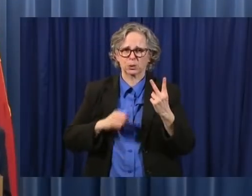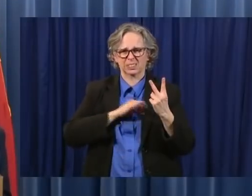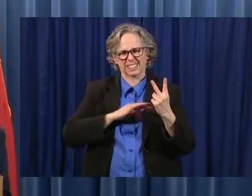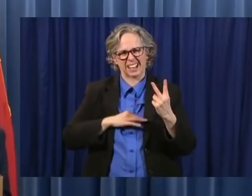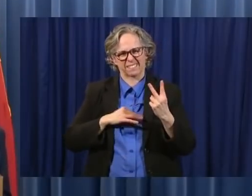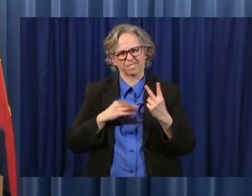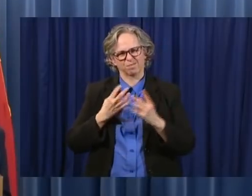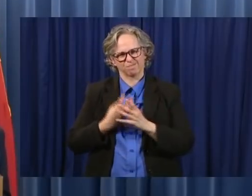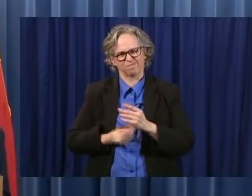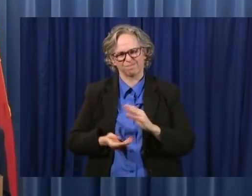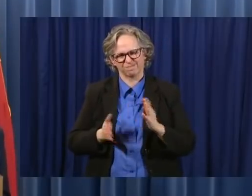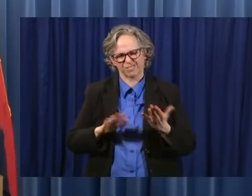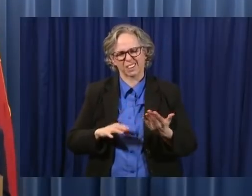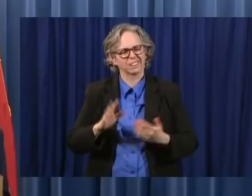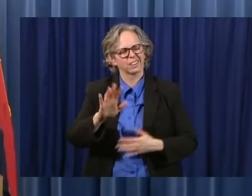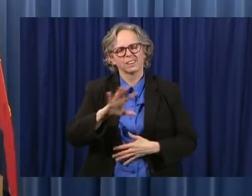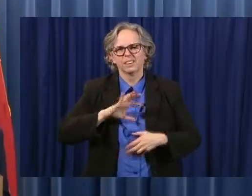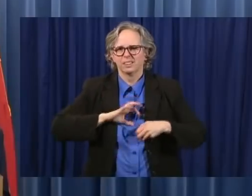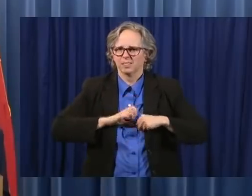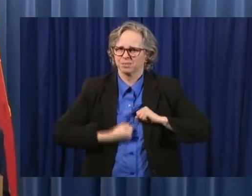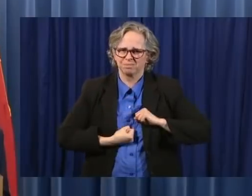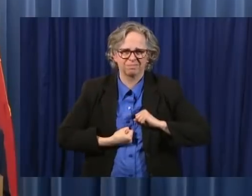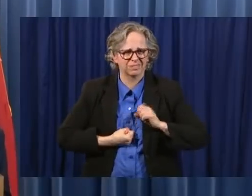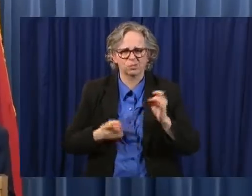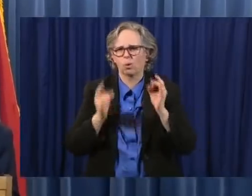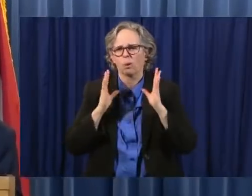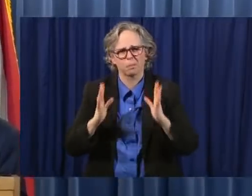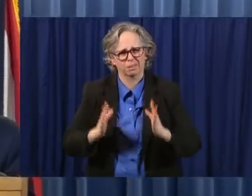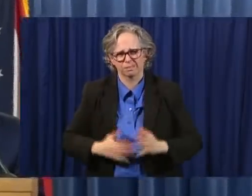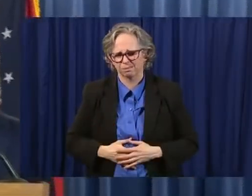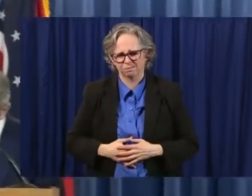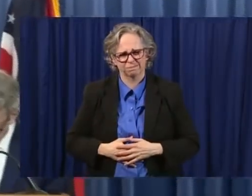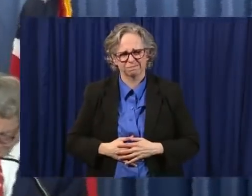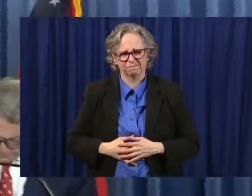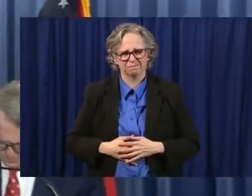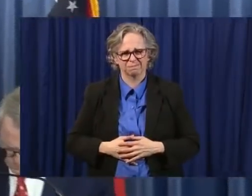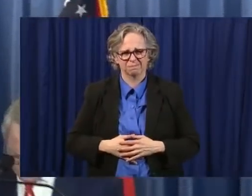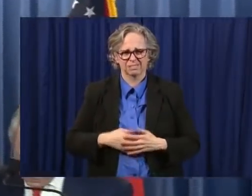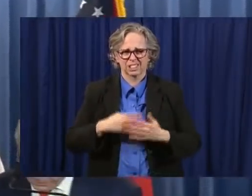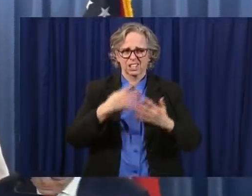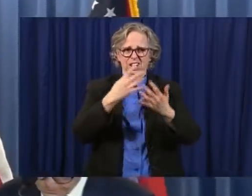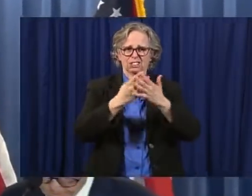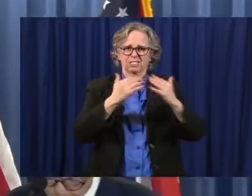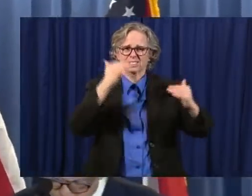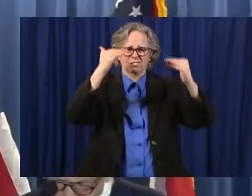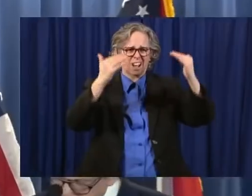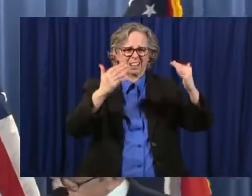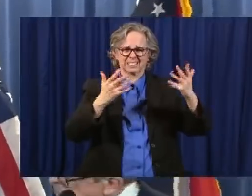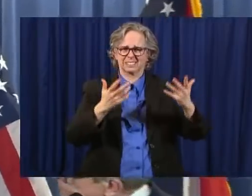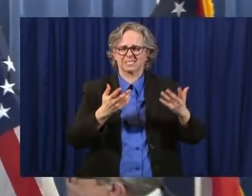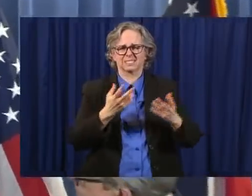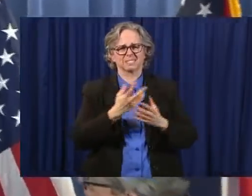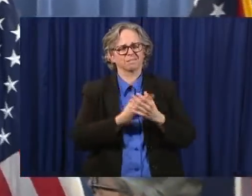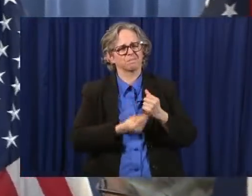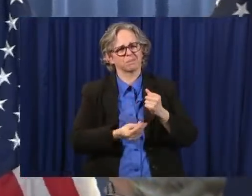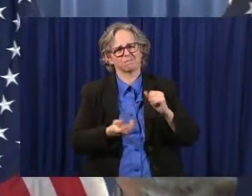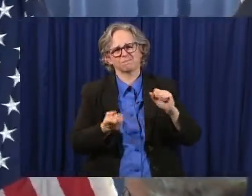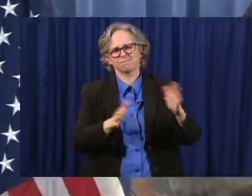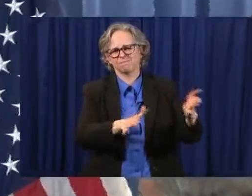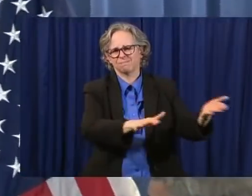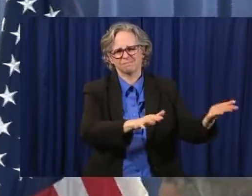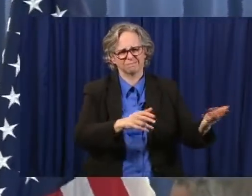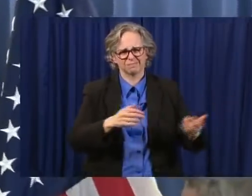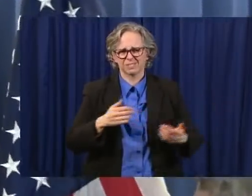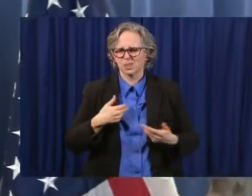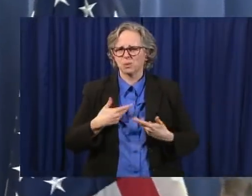that is horrible. The incarcerated adults that pass away, horrible. We don't want to see any of that,